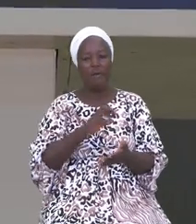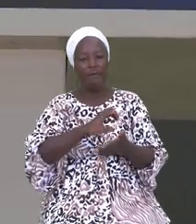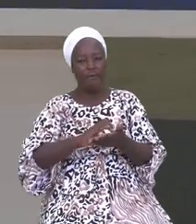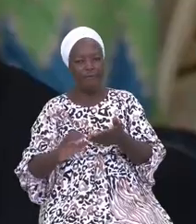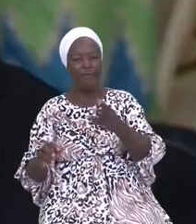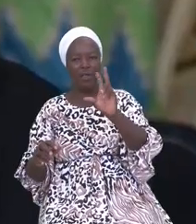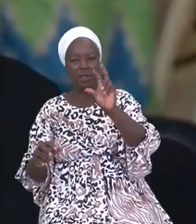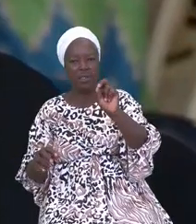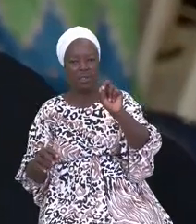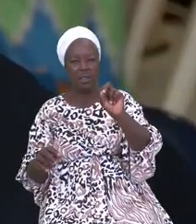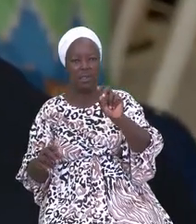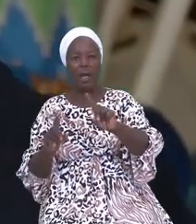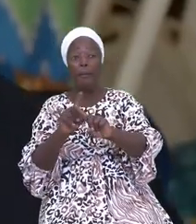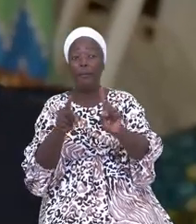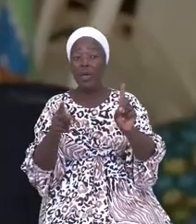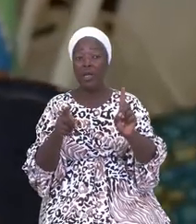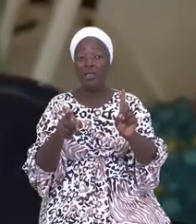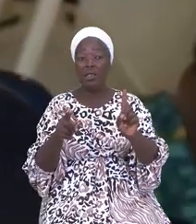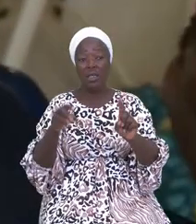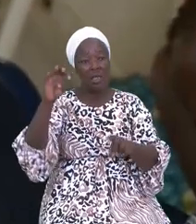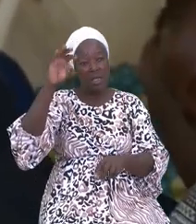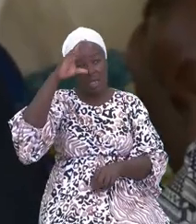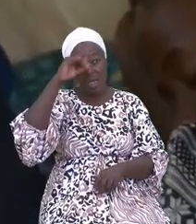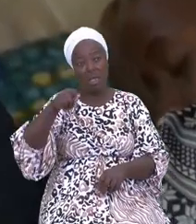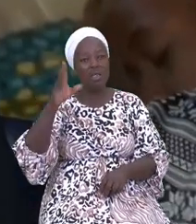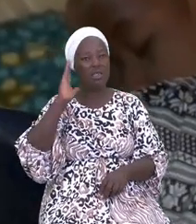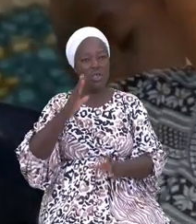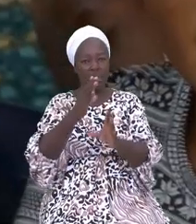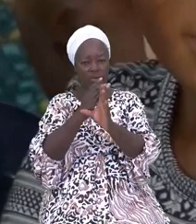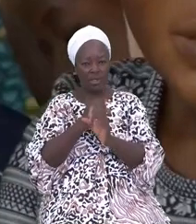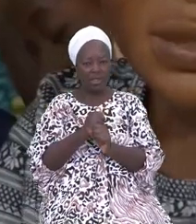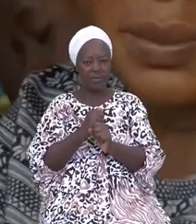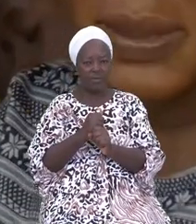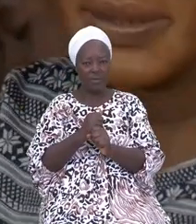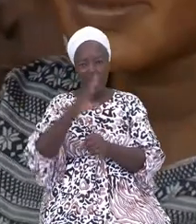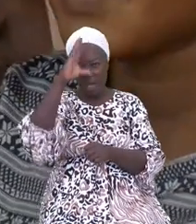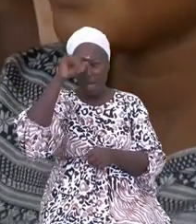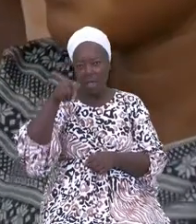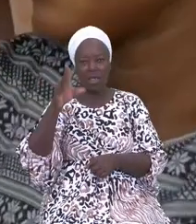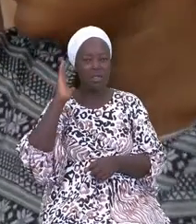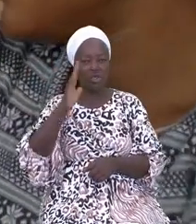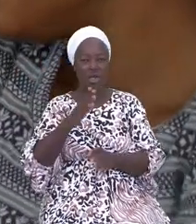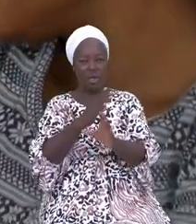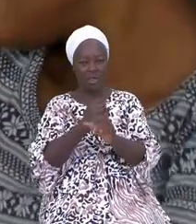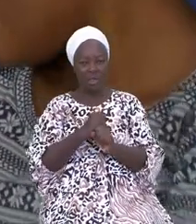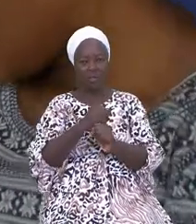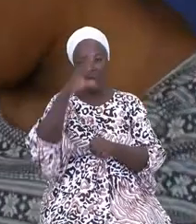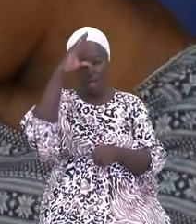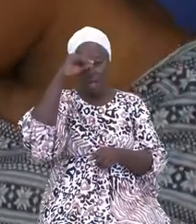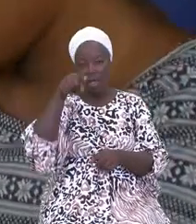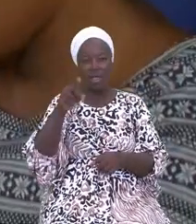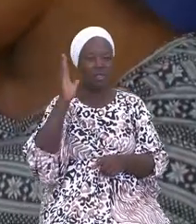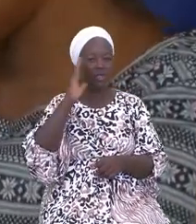but he shall receive. He shall receive. Amen. He shall